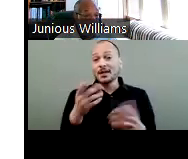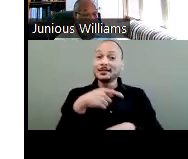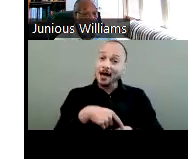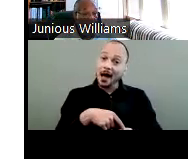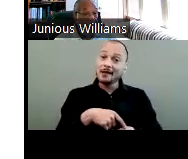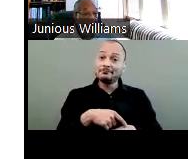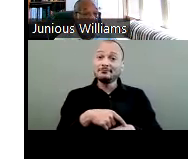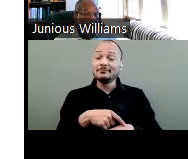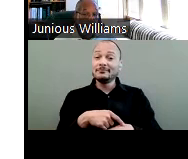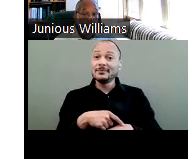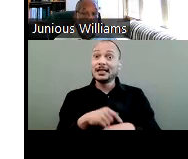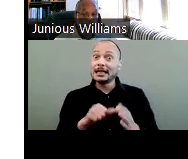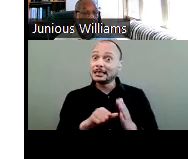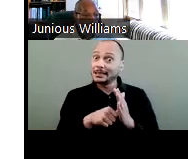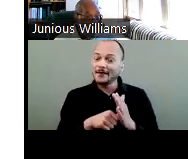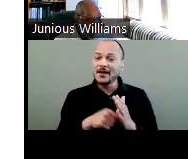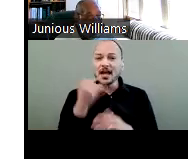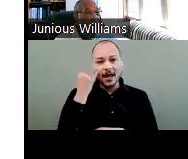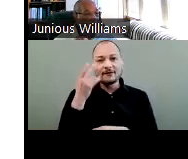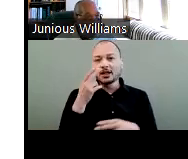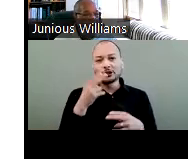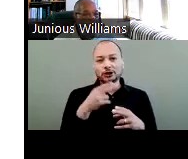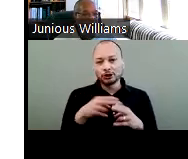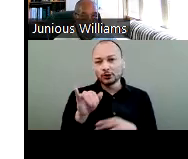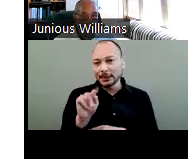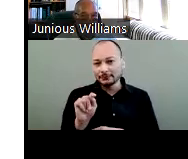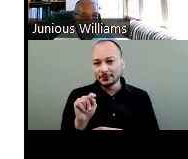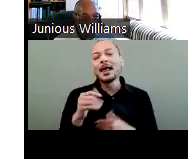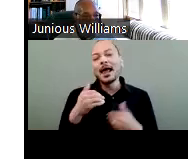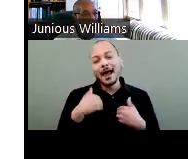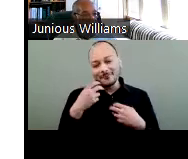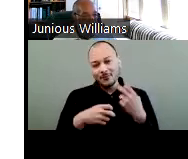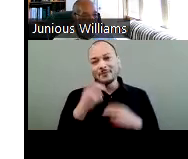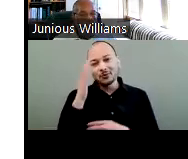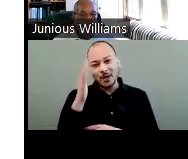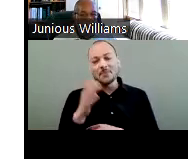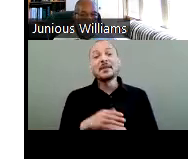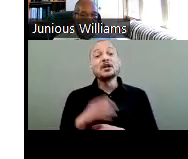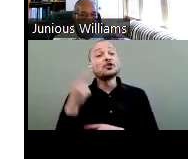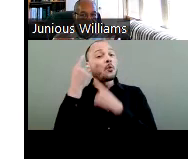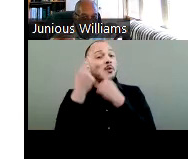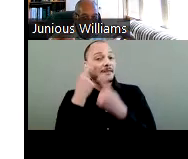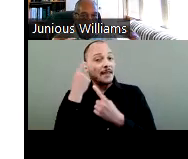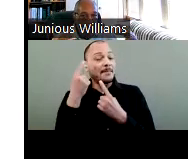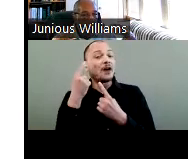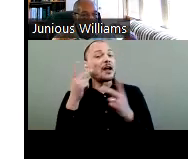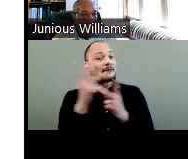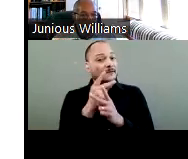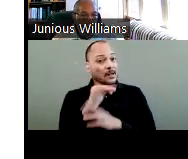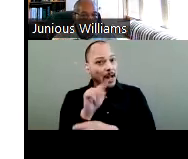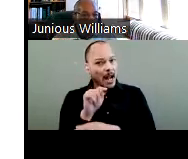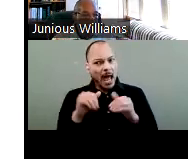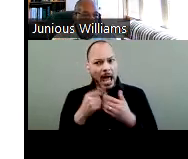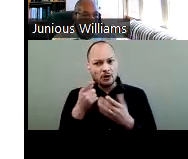labor intensive. And if you're going to short shrift it, you're going to have problems. So think about and figure out how